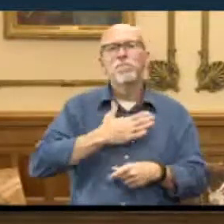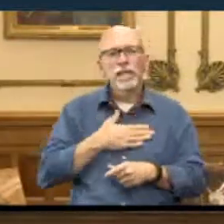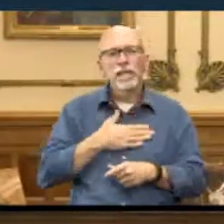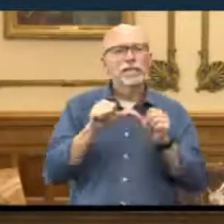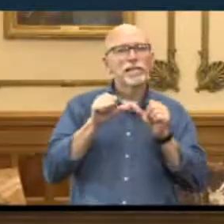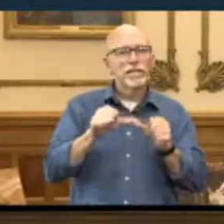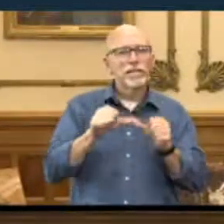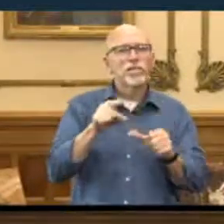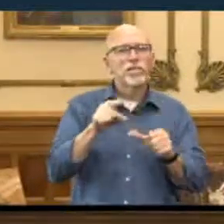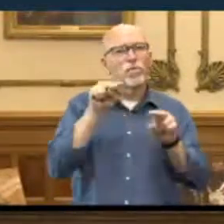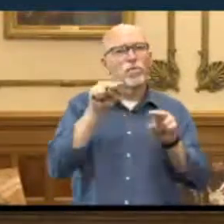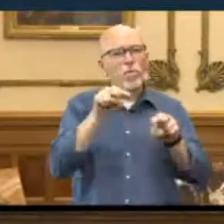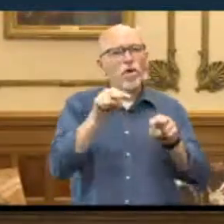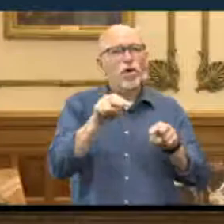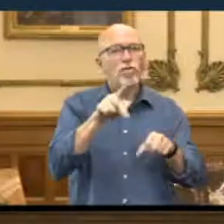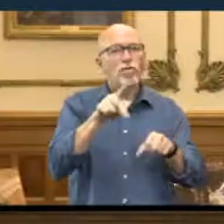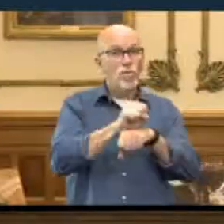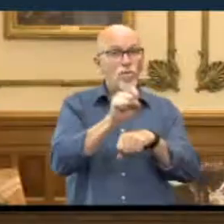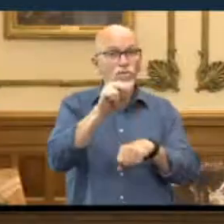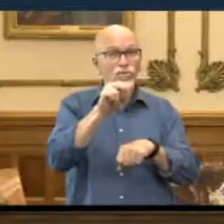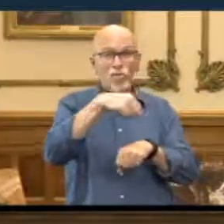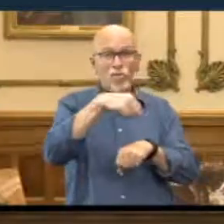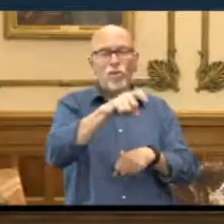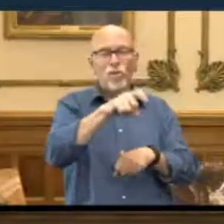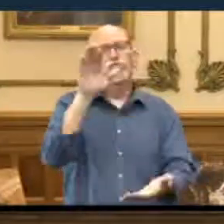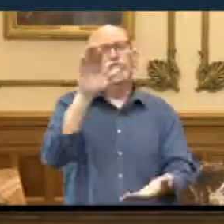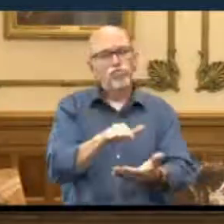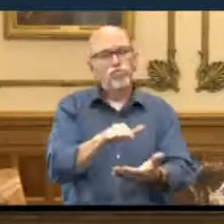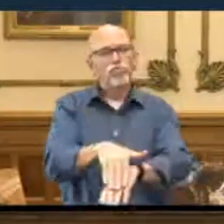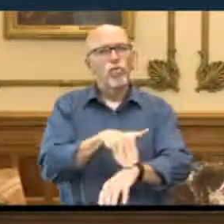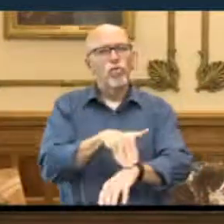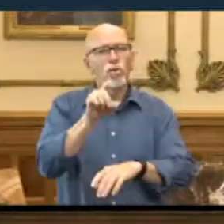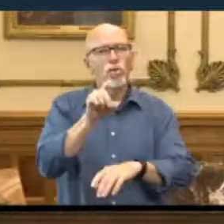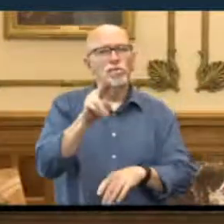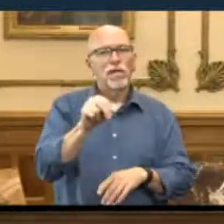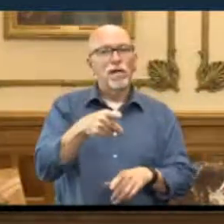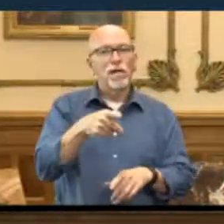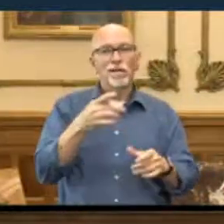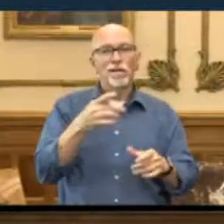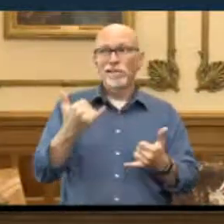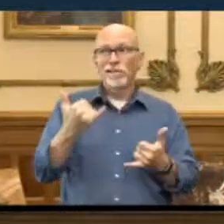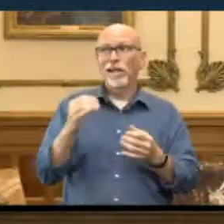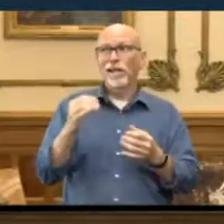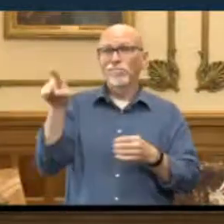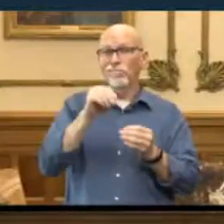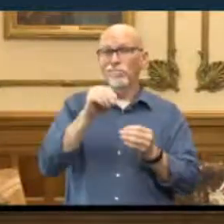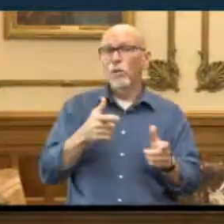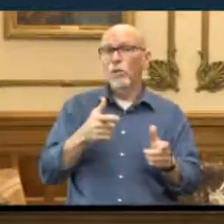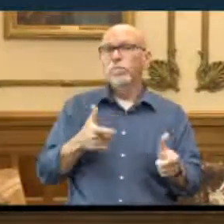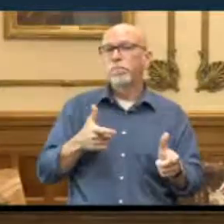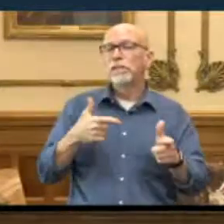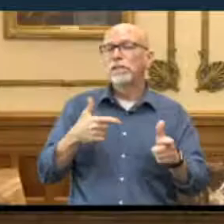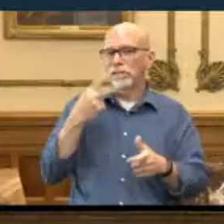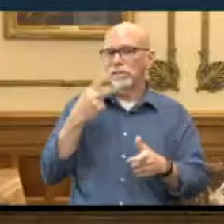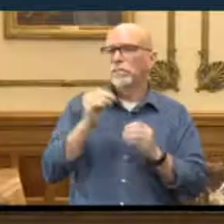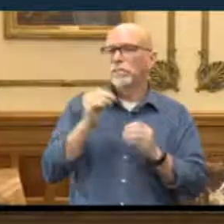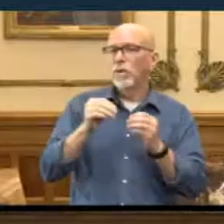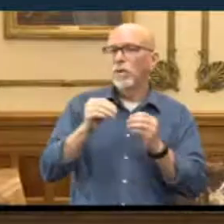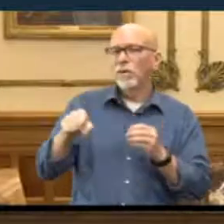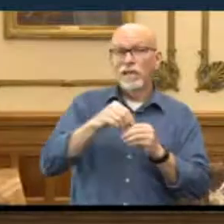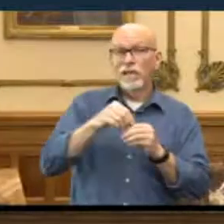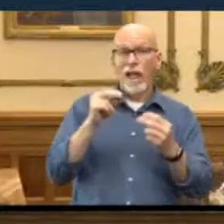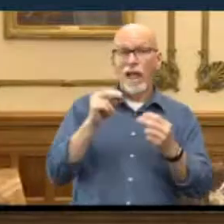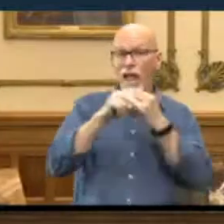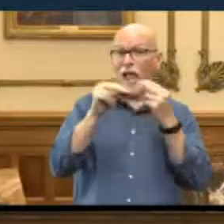to watch the work zones. Slow down. Speeds are up. I see it every day, particularly on the interstate,